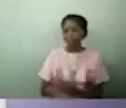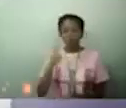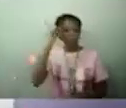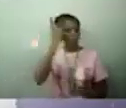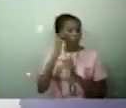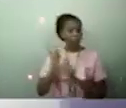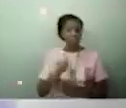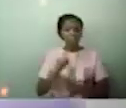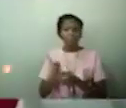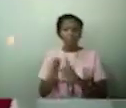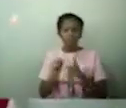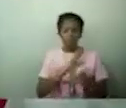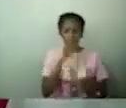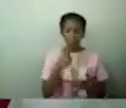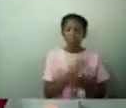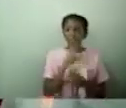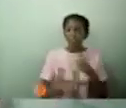the things, the manners of the world.